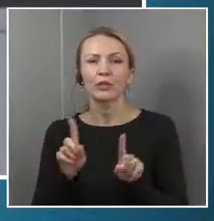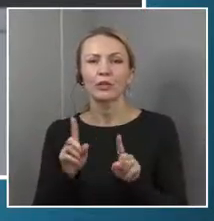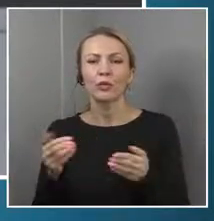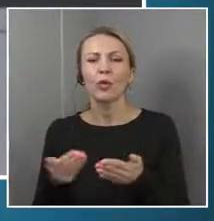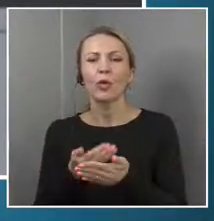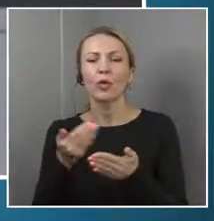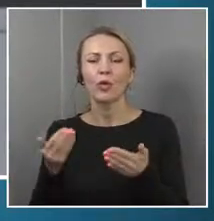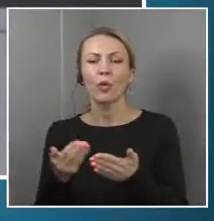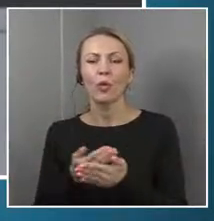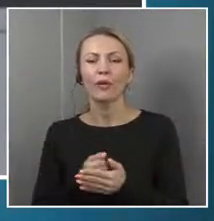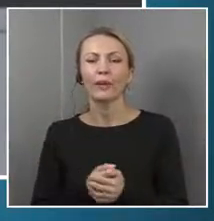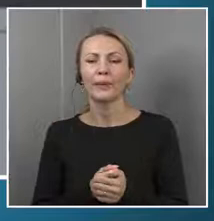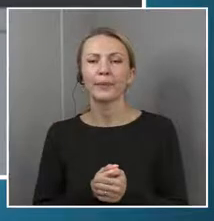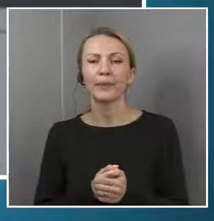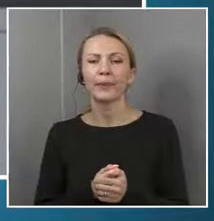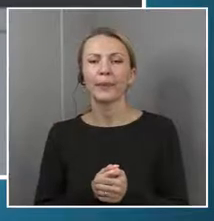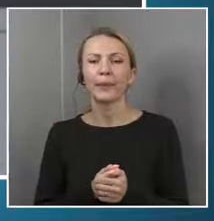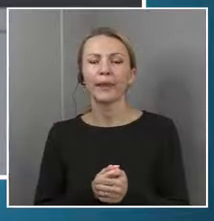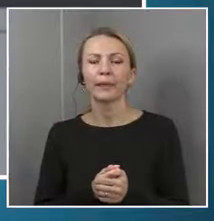1916th and